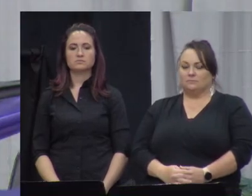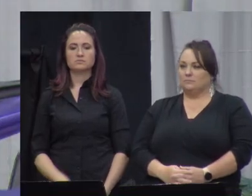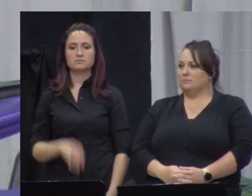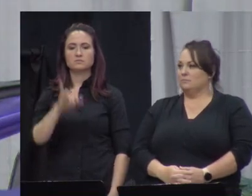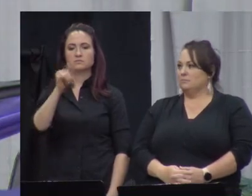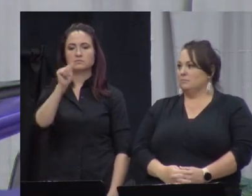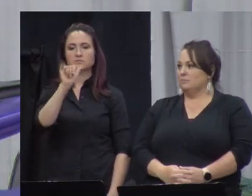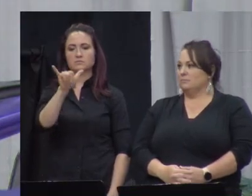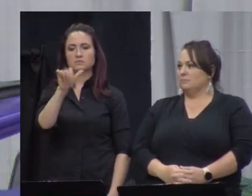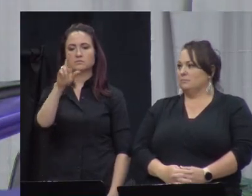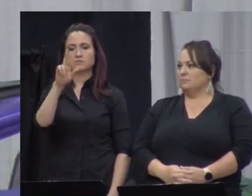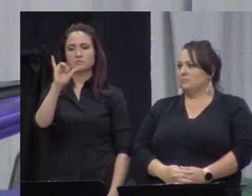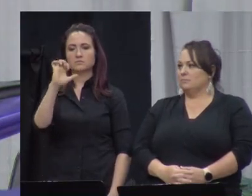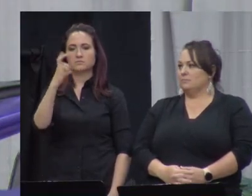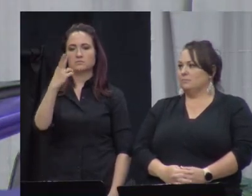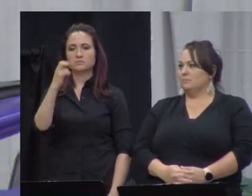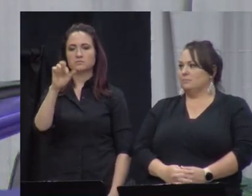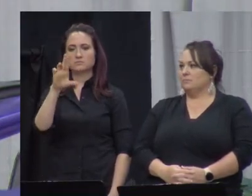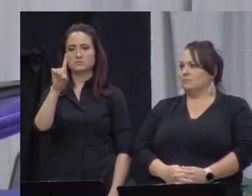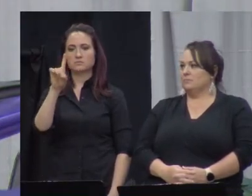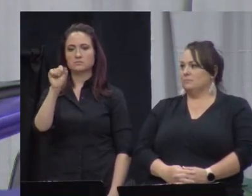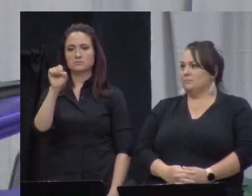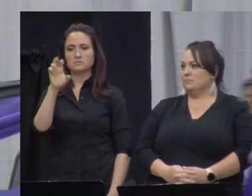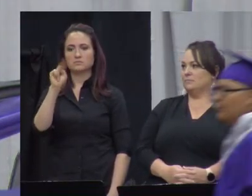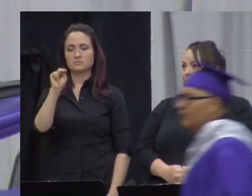Jay Richardson.